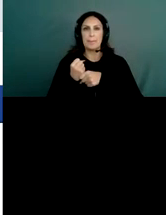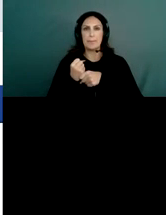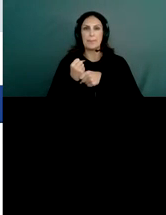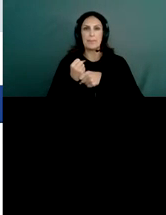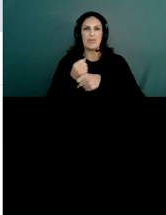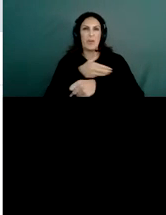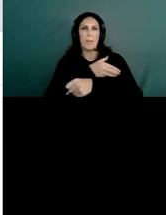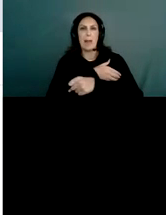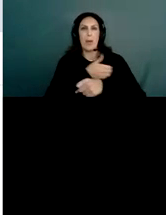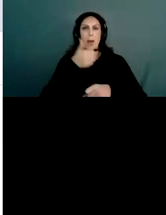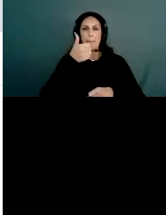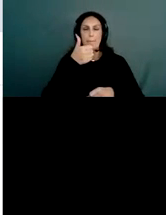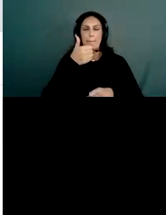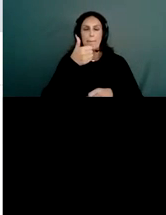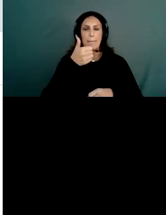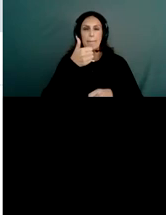see.